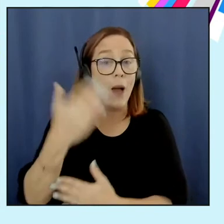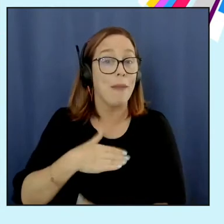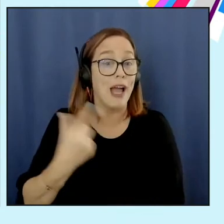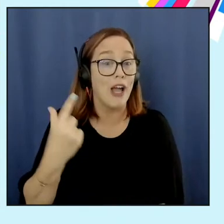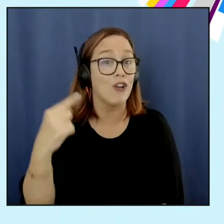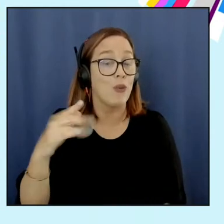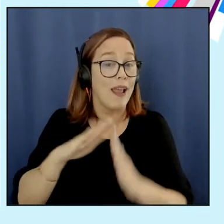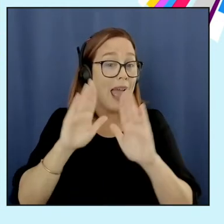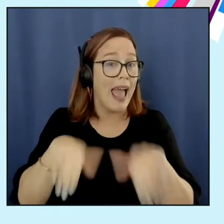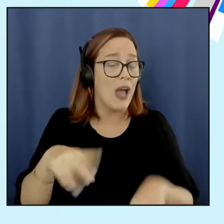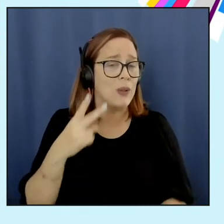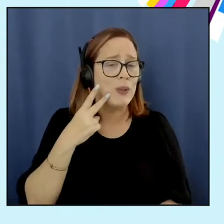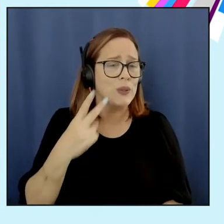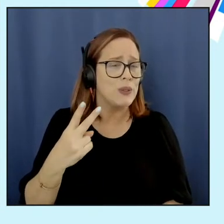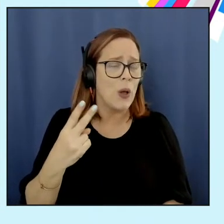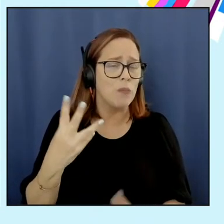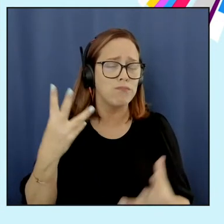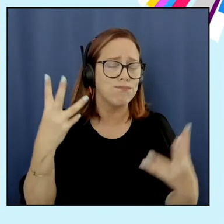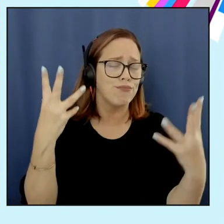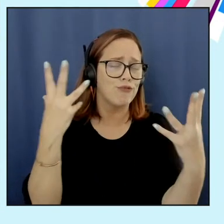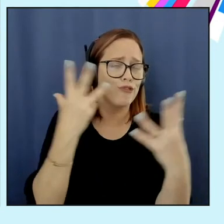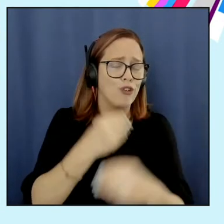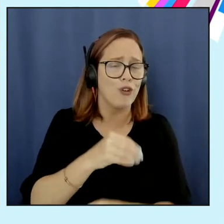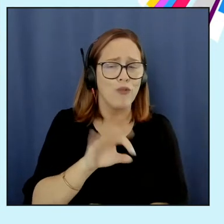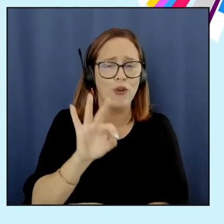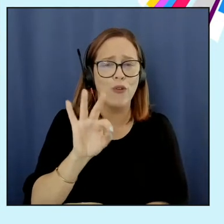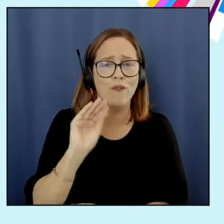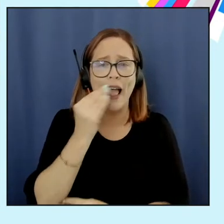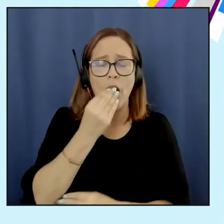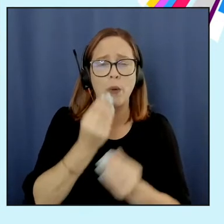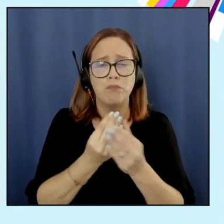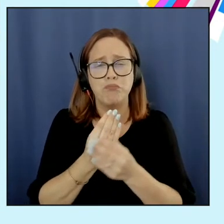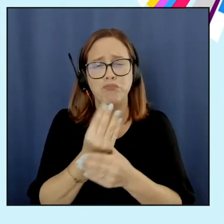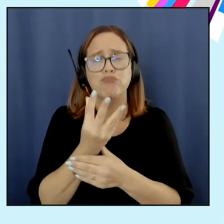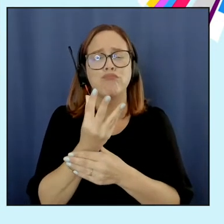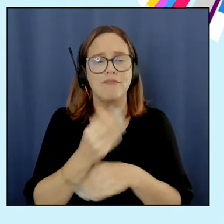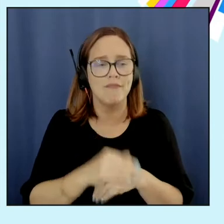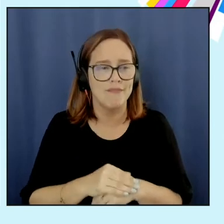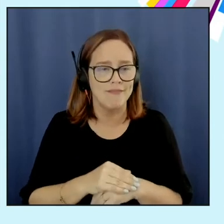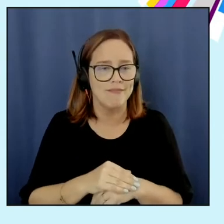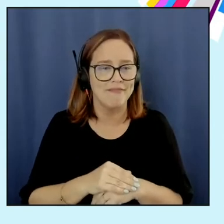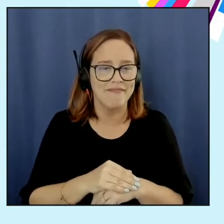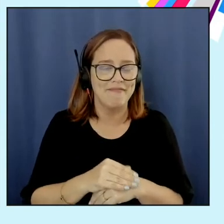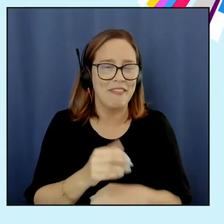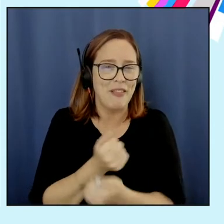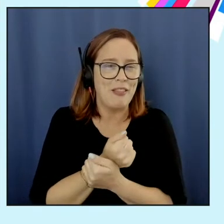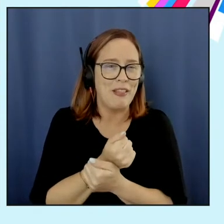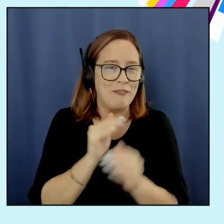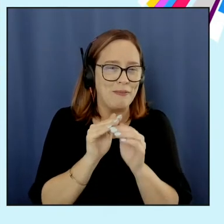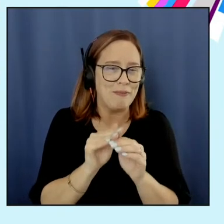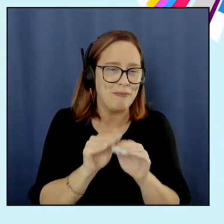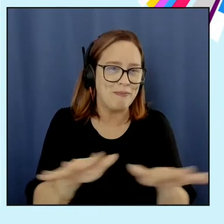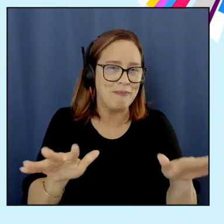beautiful Sarracenia flower in bloom. American pitcher plants are just magical. It made me smile a lot.